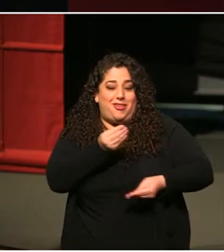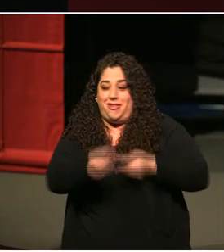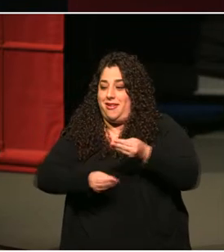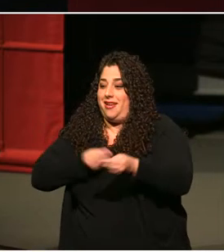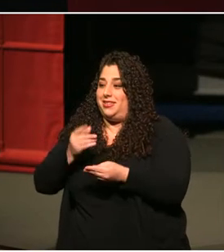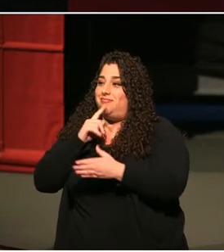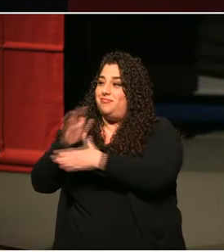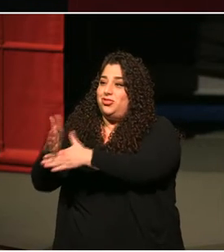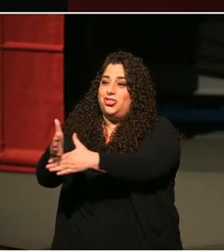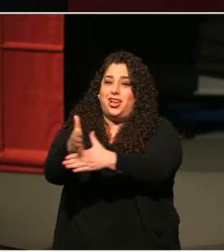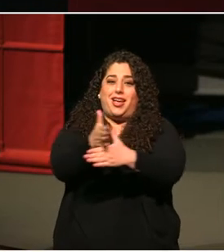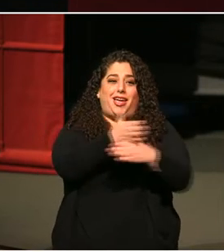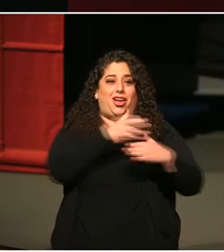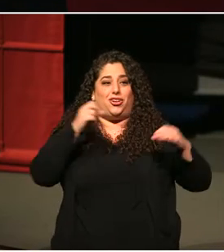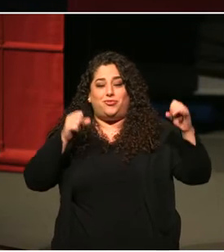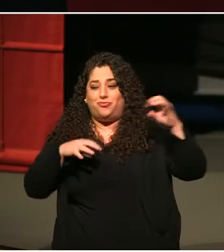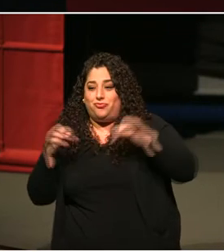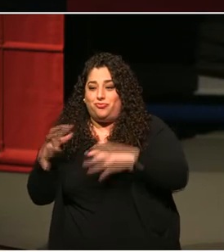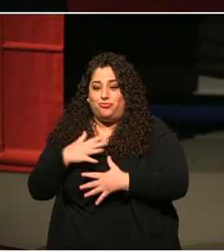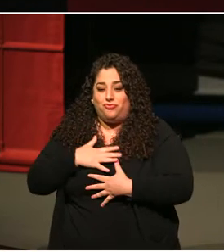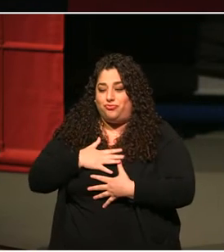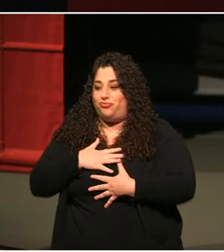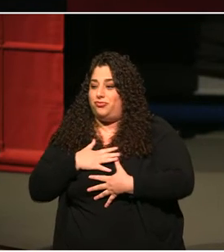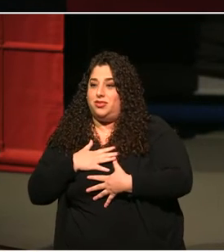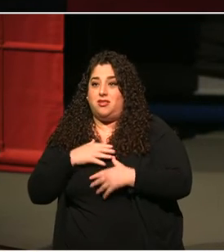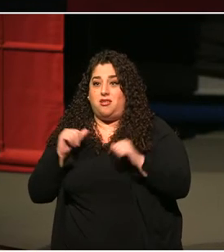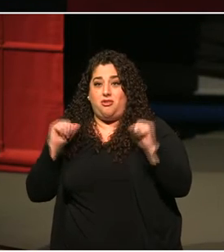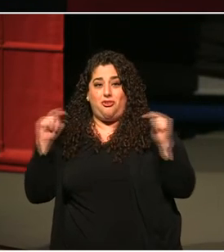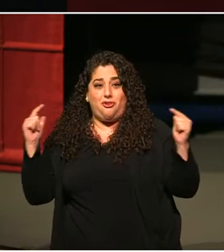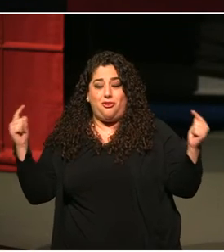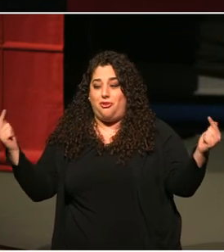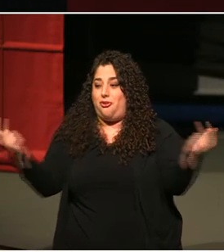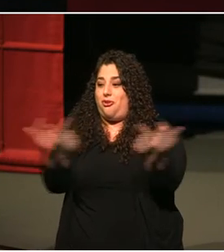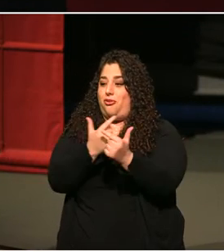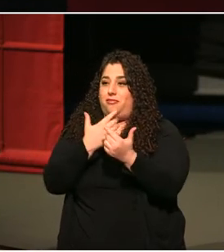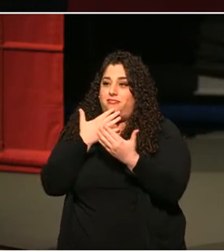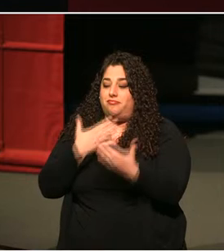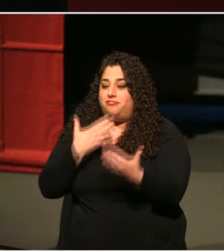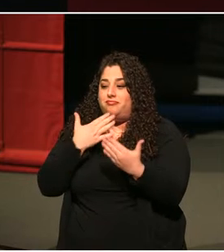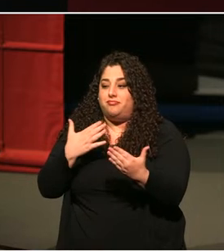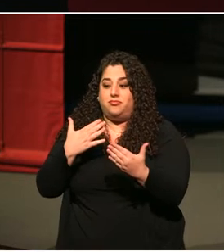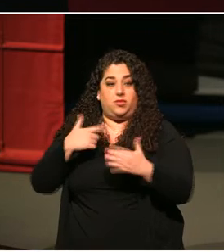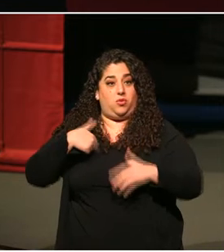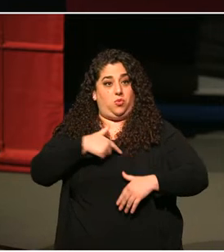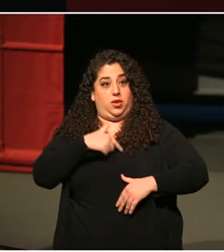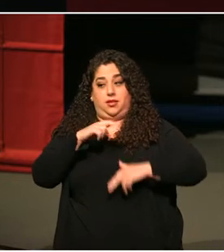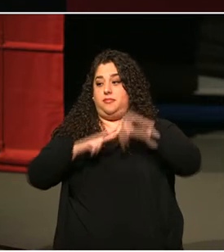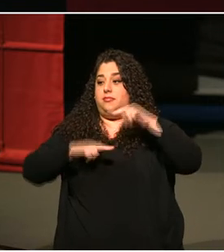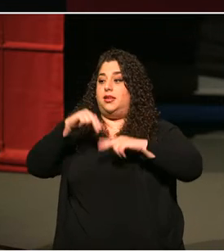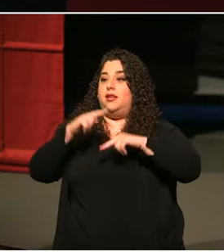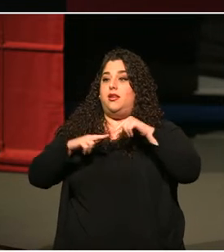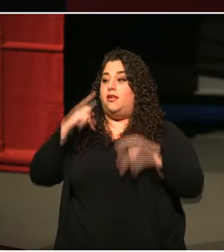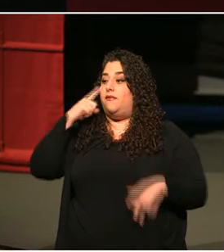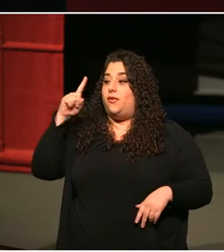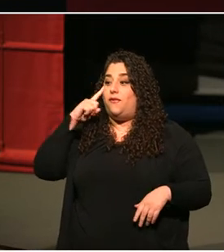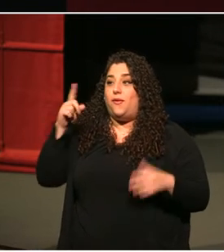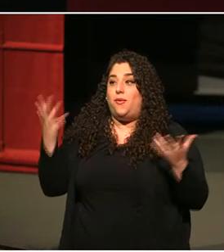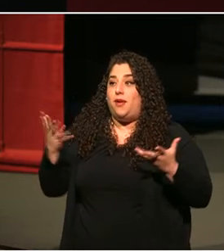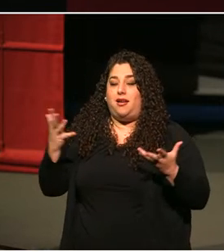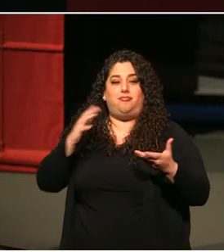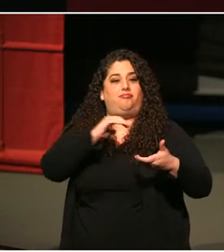us. We are building towards a future that is collaborative, collective, and